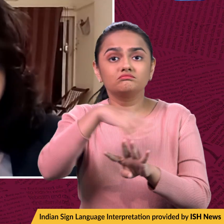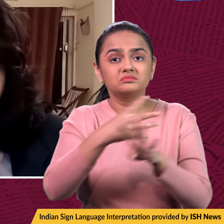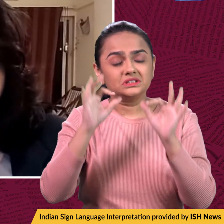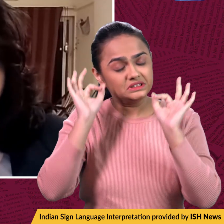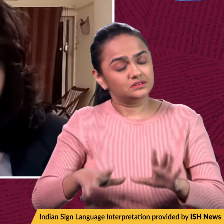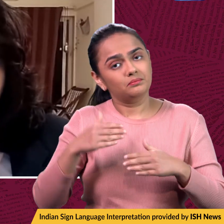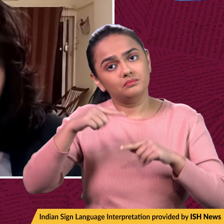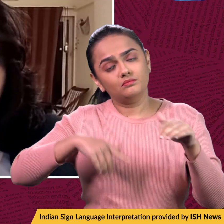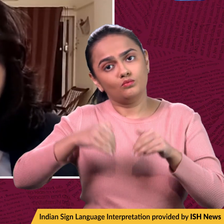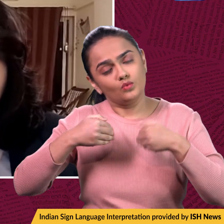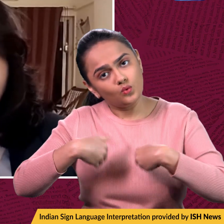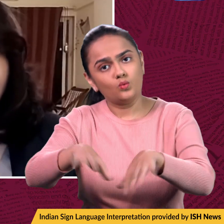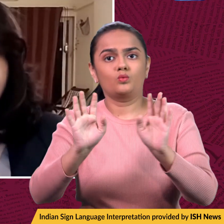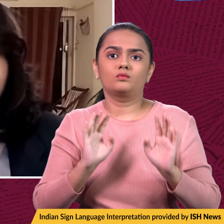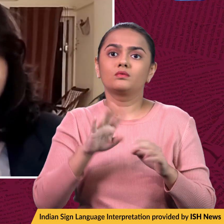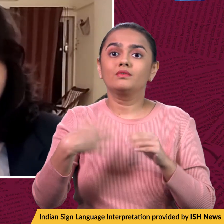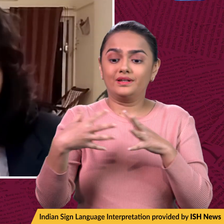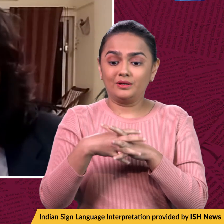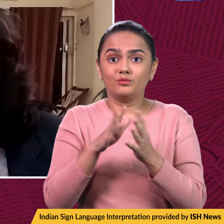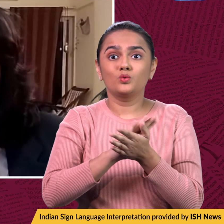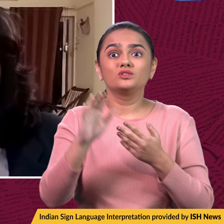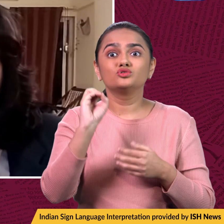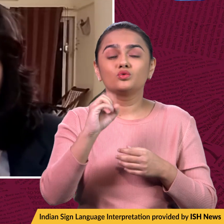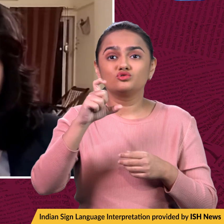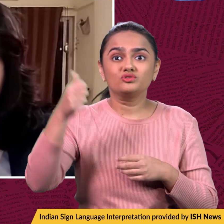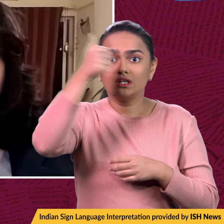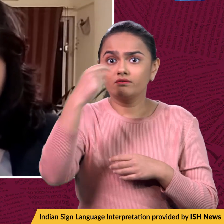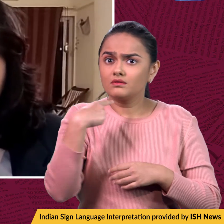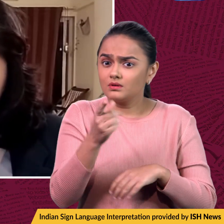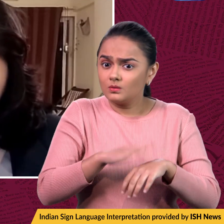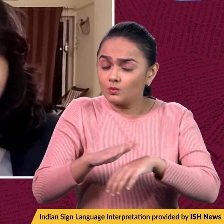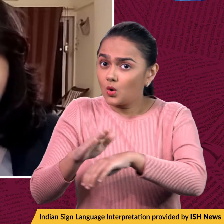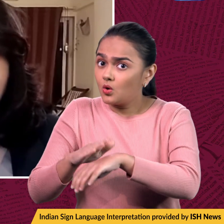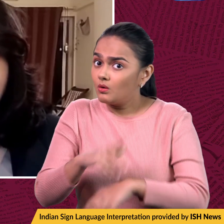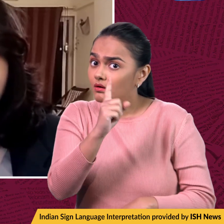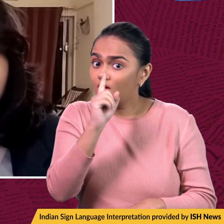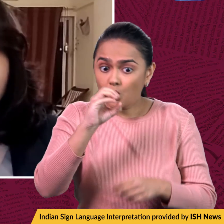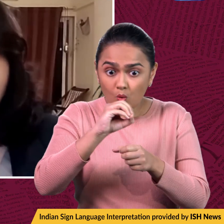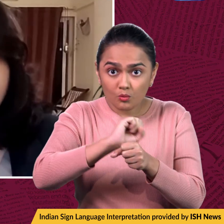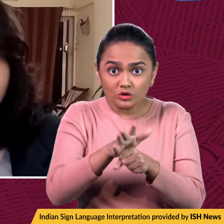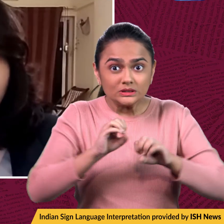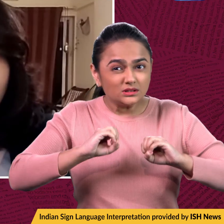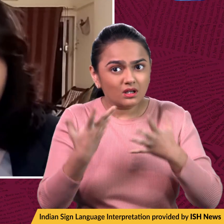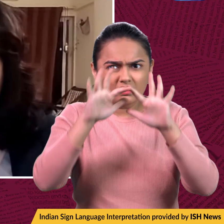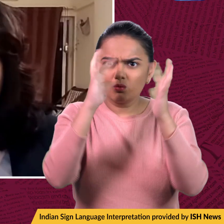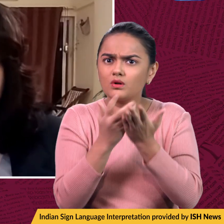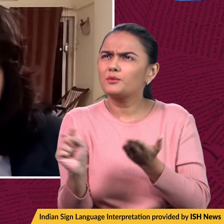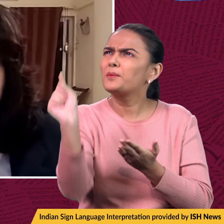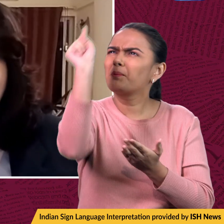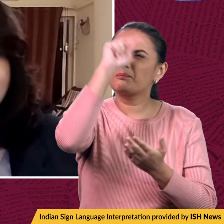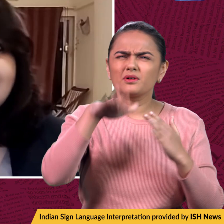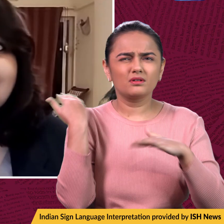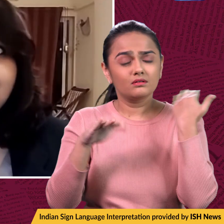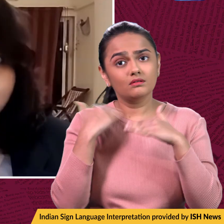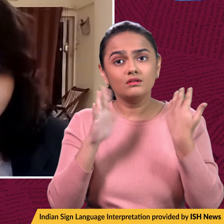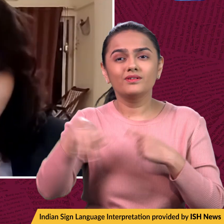scheduled. The WHO chief has warned that Omicron is killing people across the globe and shouldn't